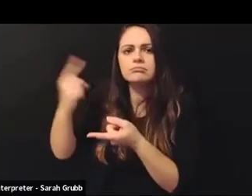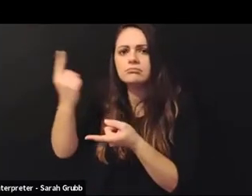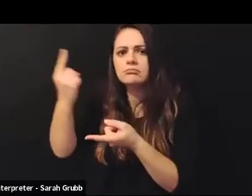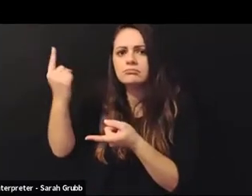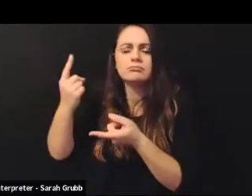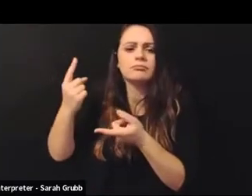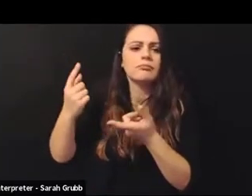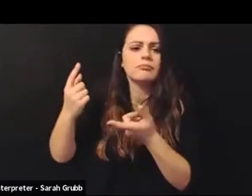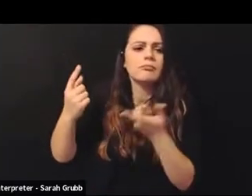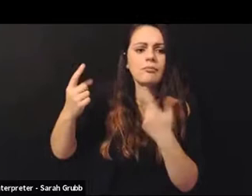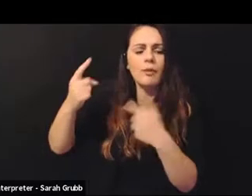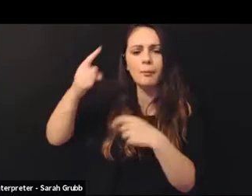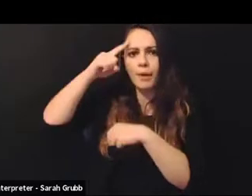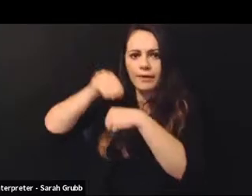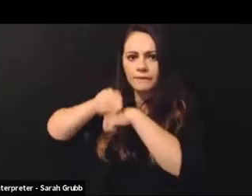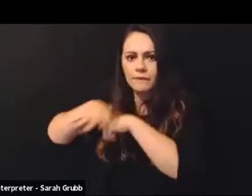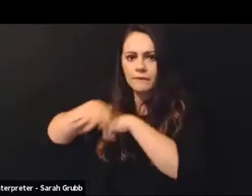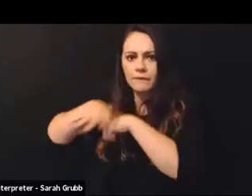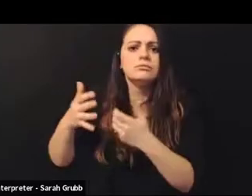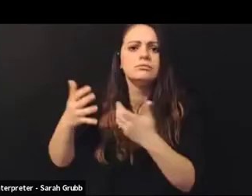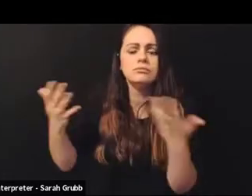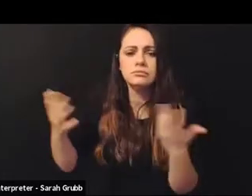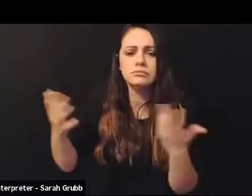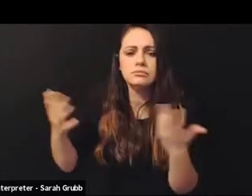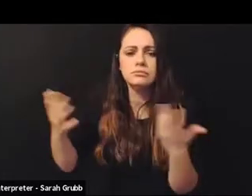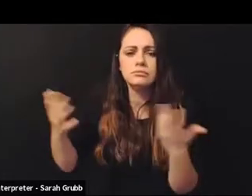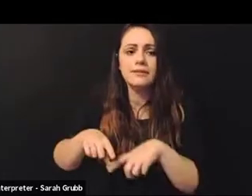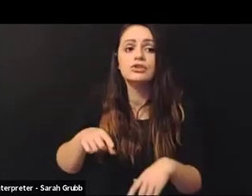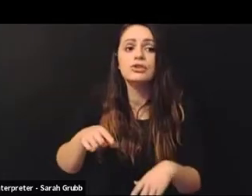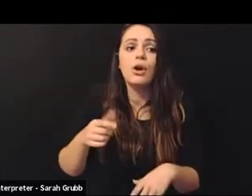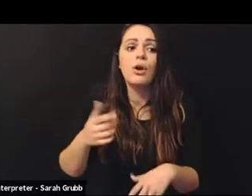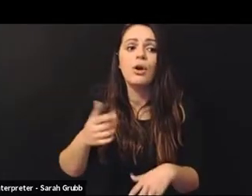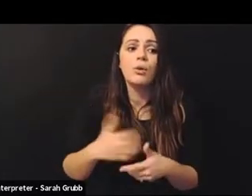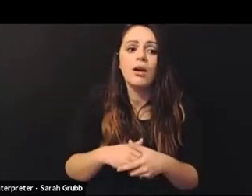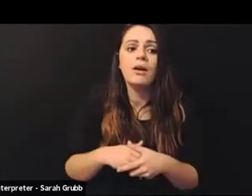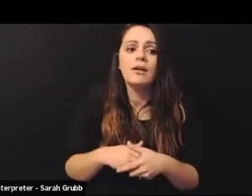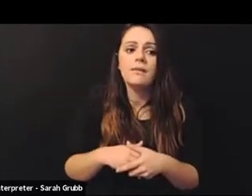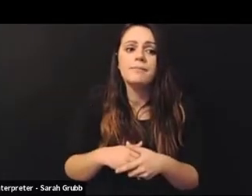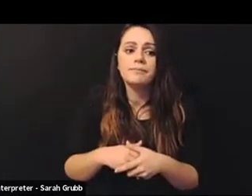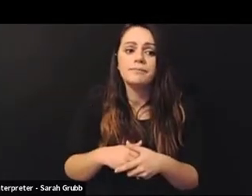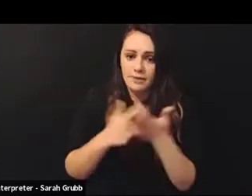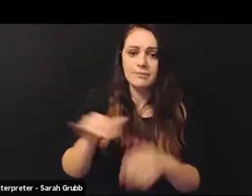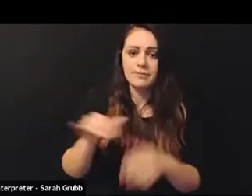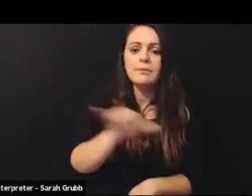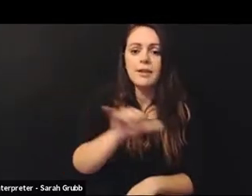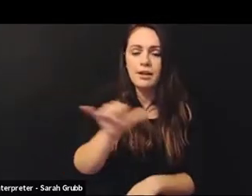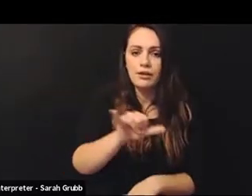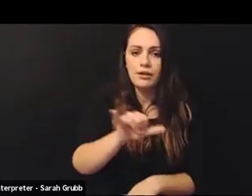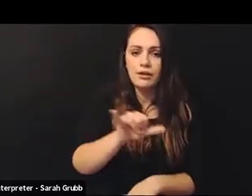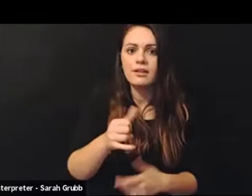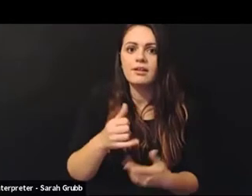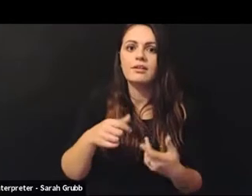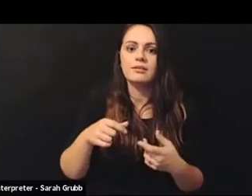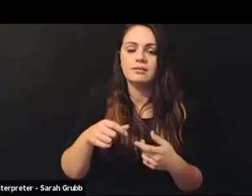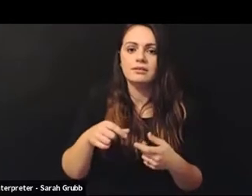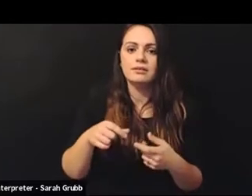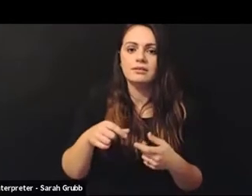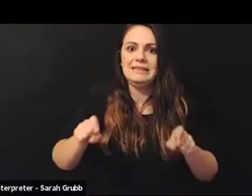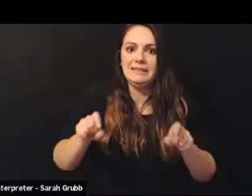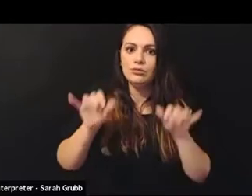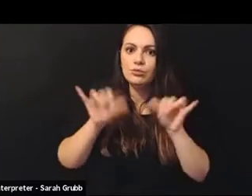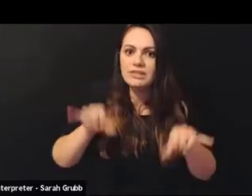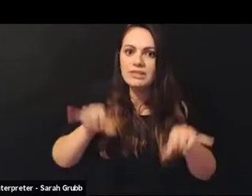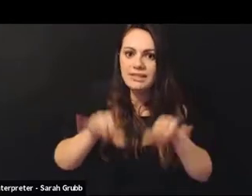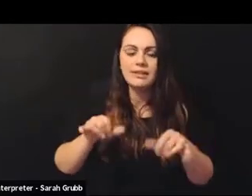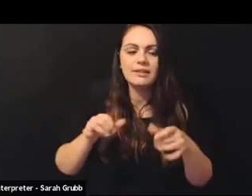So you'll see these similarities, this insistence on routines and the behaviors and the difficulty with executive functioning and